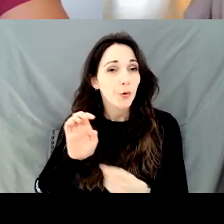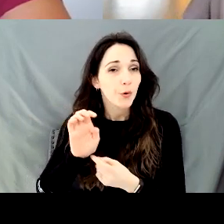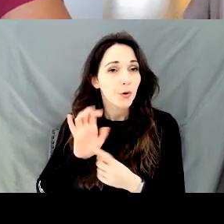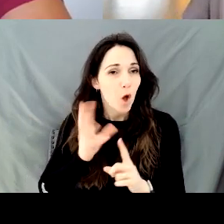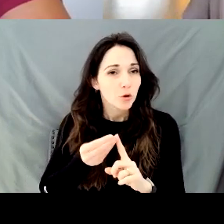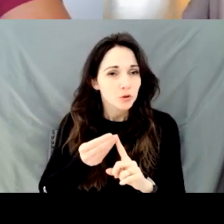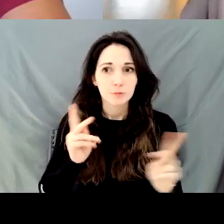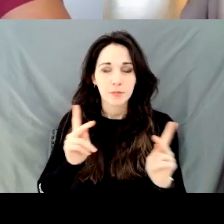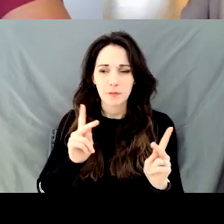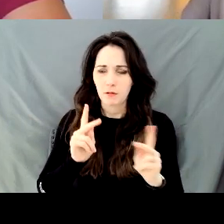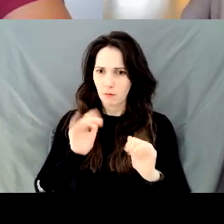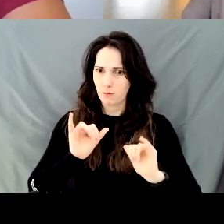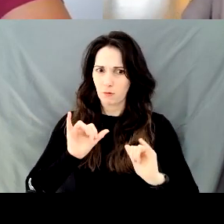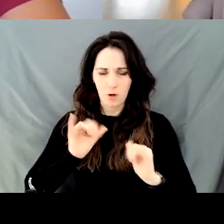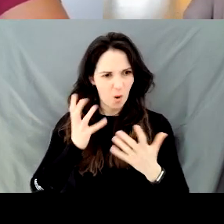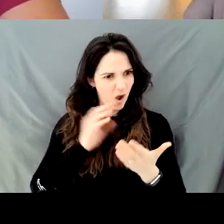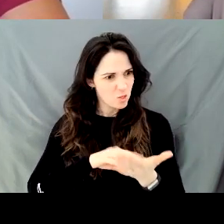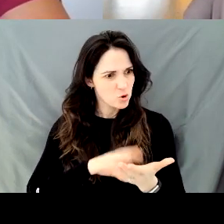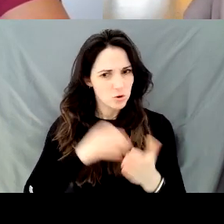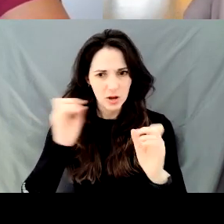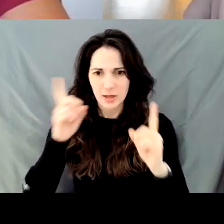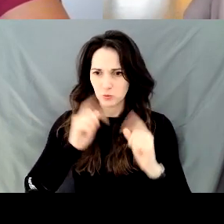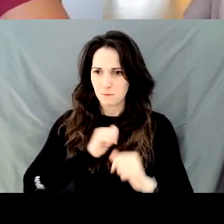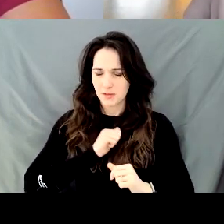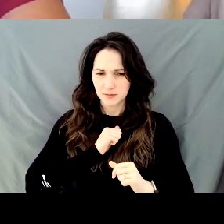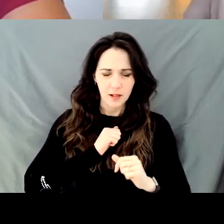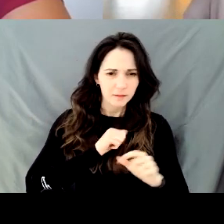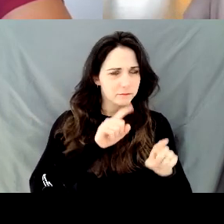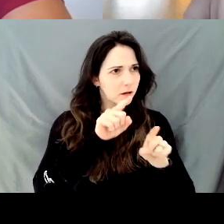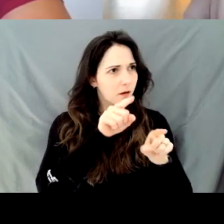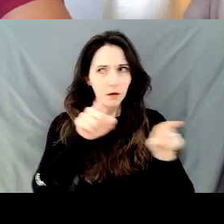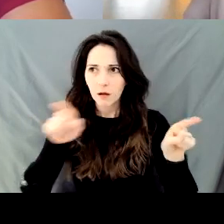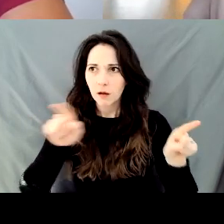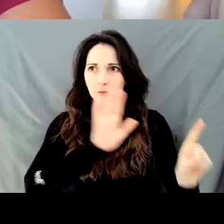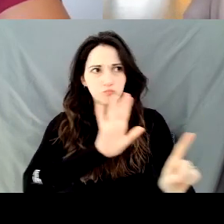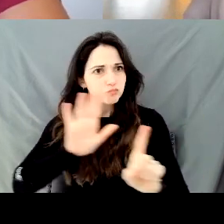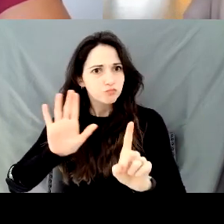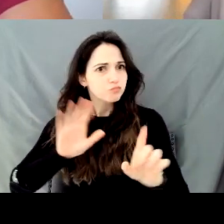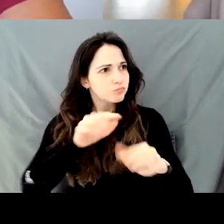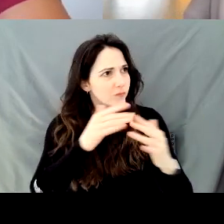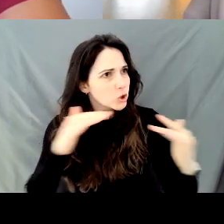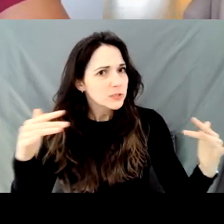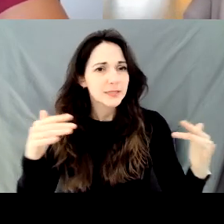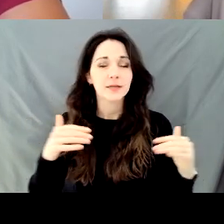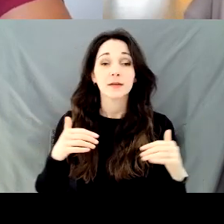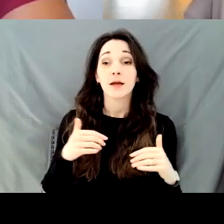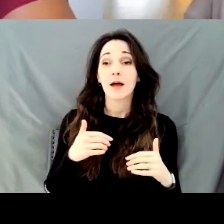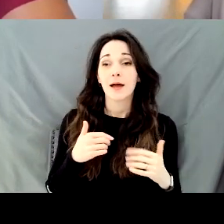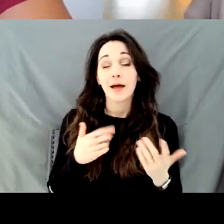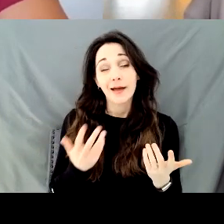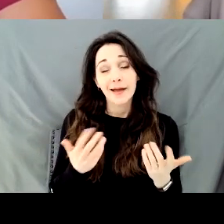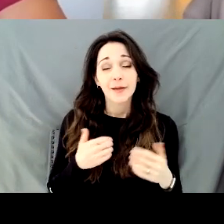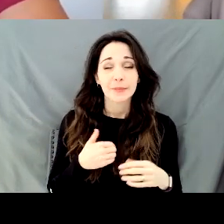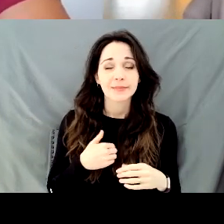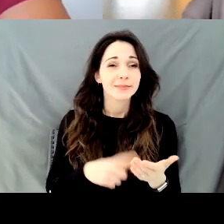absolutely the direction we want folks to head in. I sadly think, and it's not that I'm hopeless, but I could be more